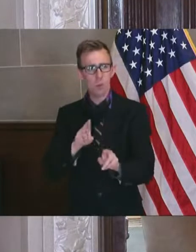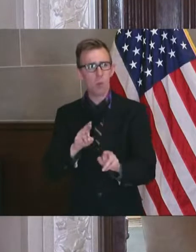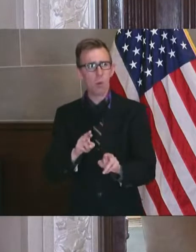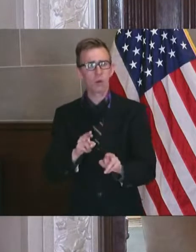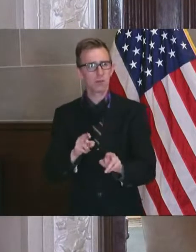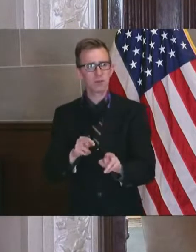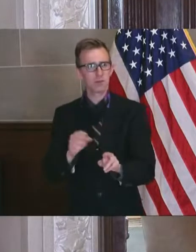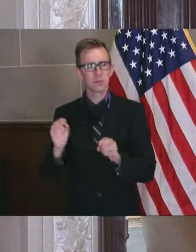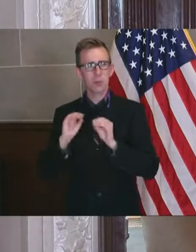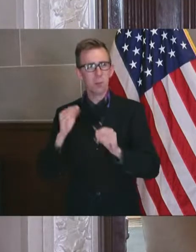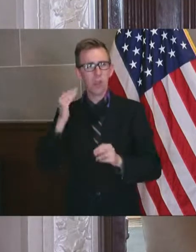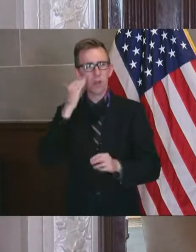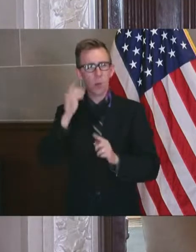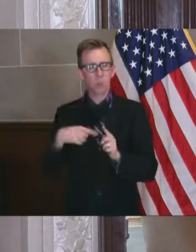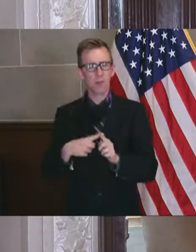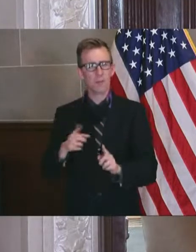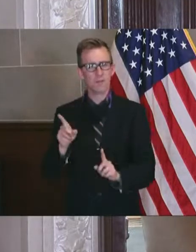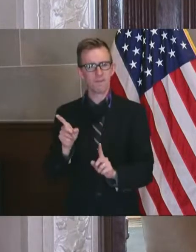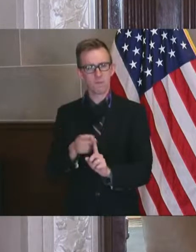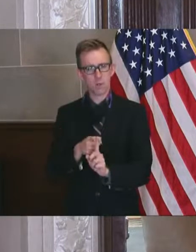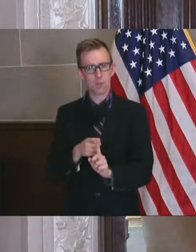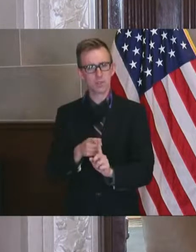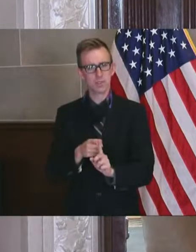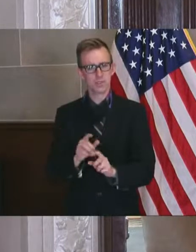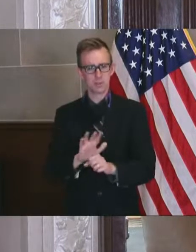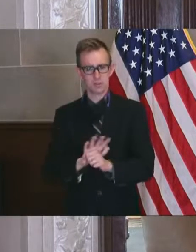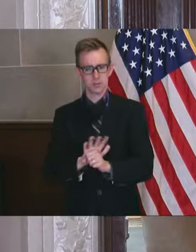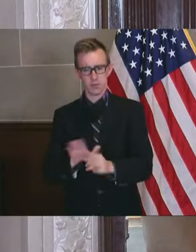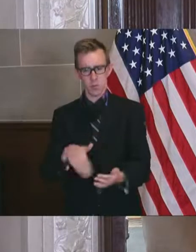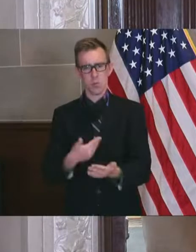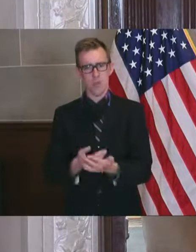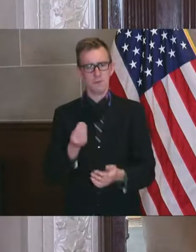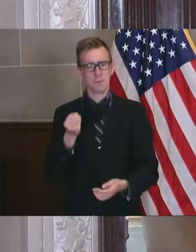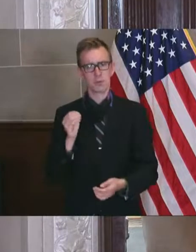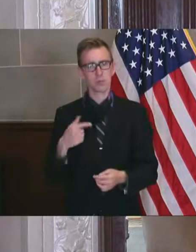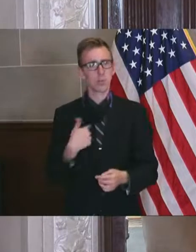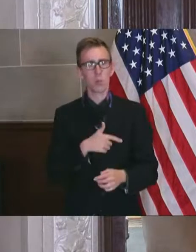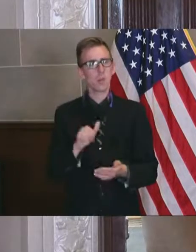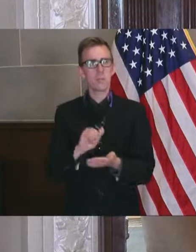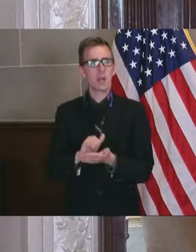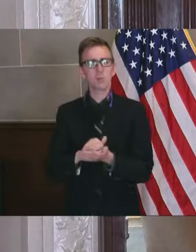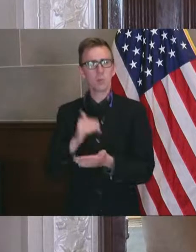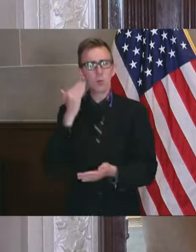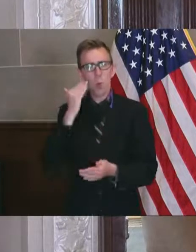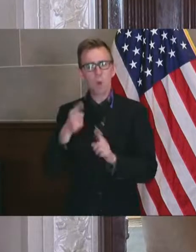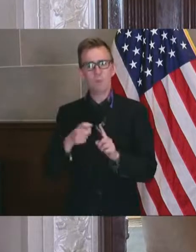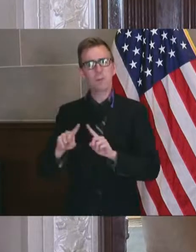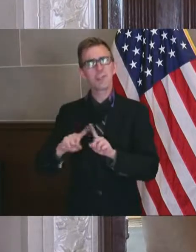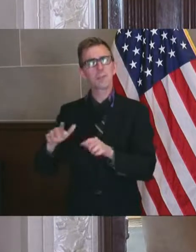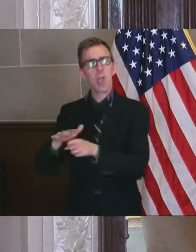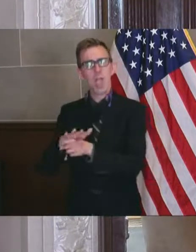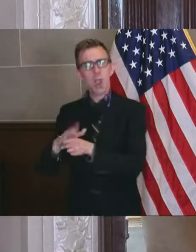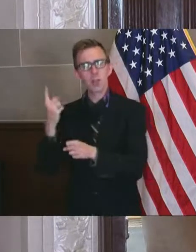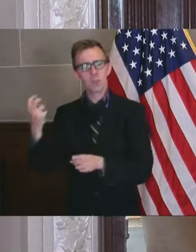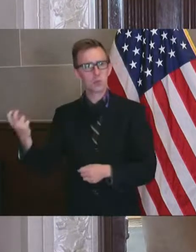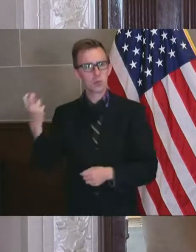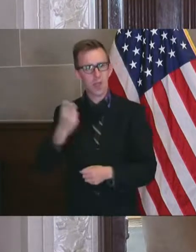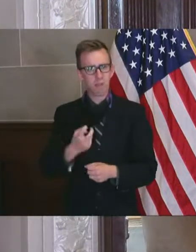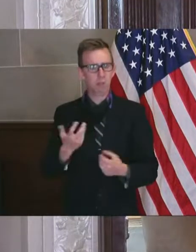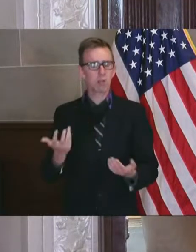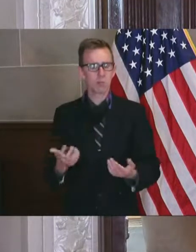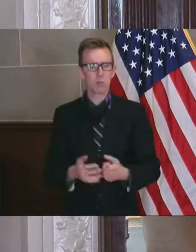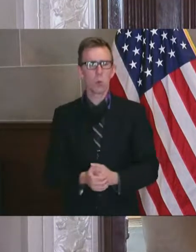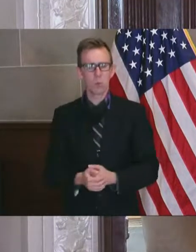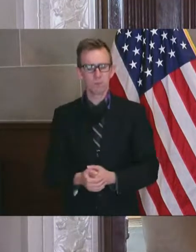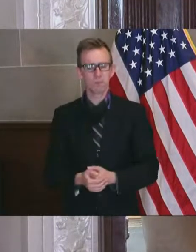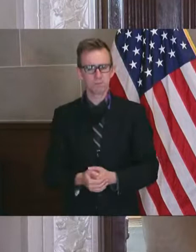happened, nobody knows when the first case come here to Missouri, and nobody's going to know because it come from a different area, somebody traveled here. So,